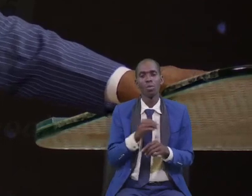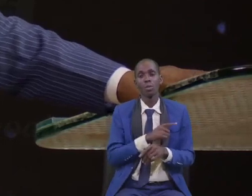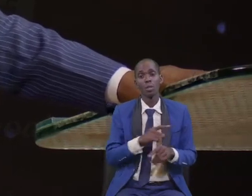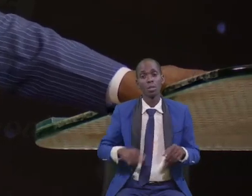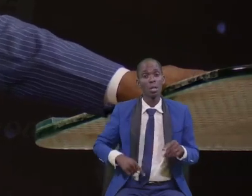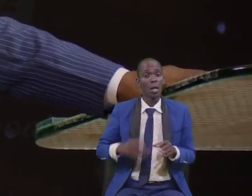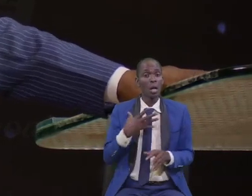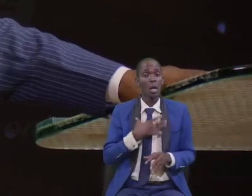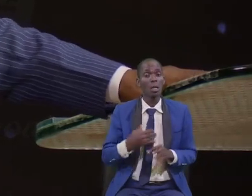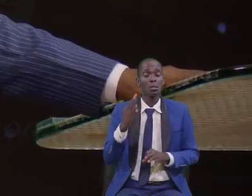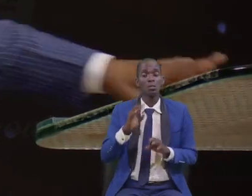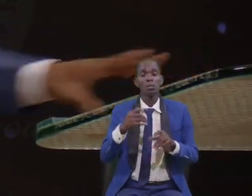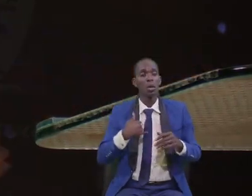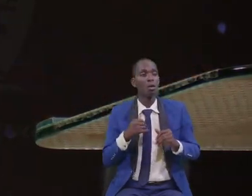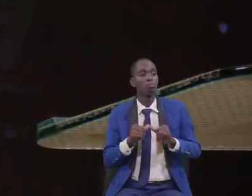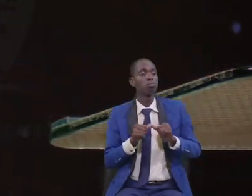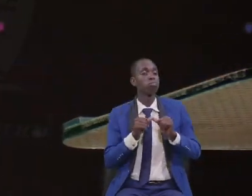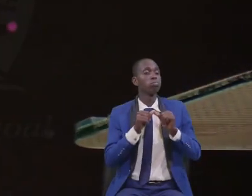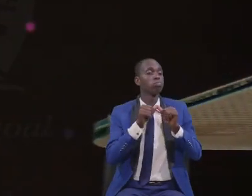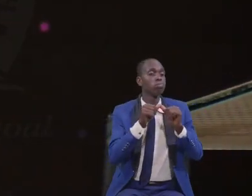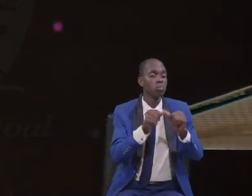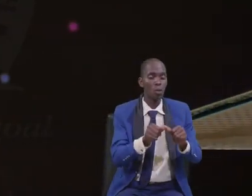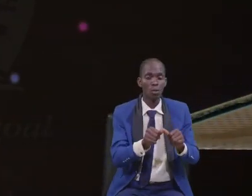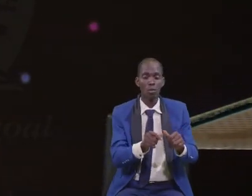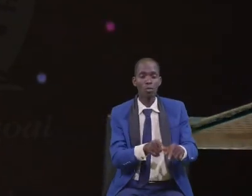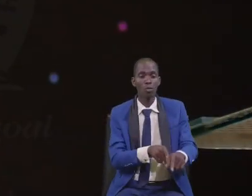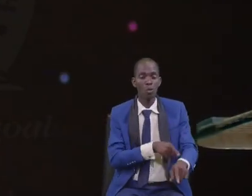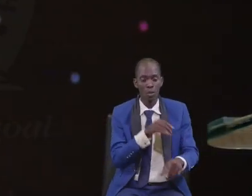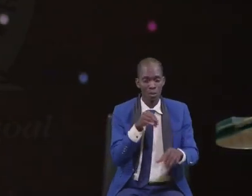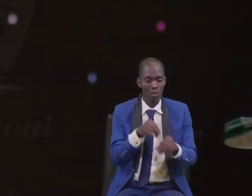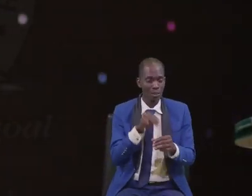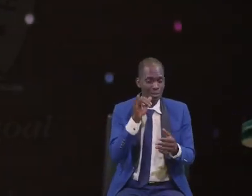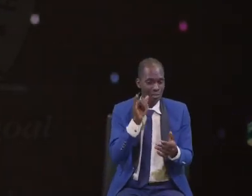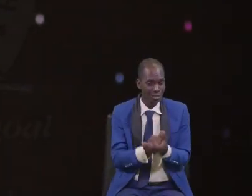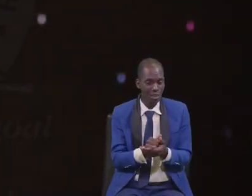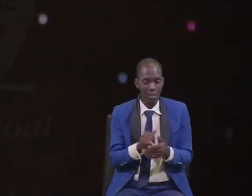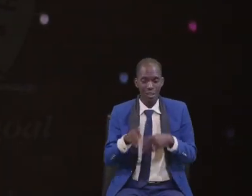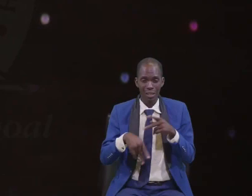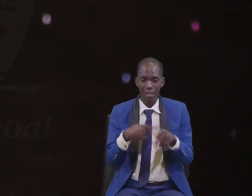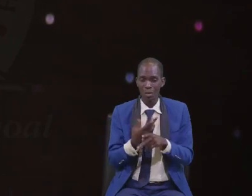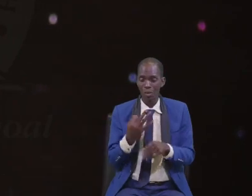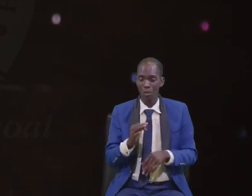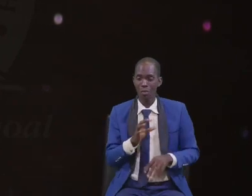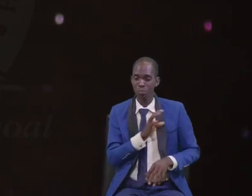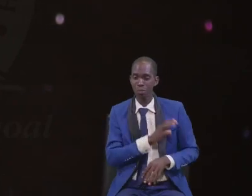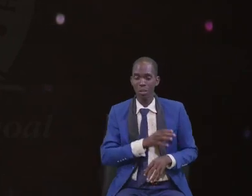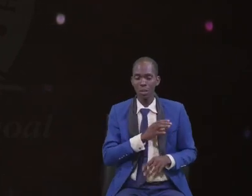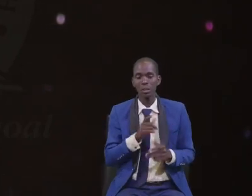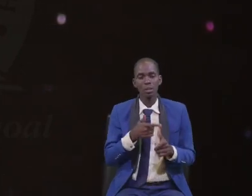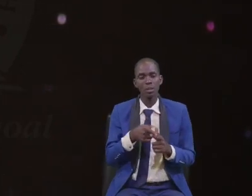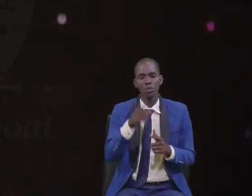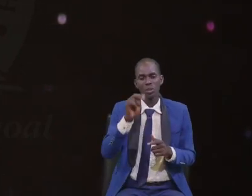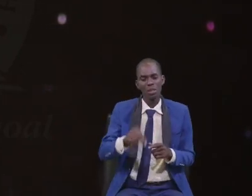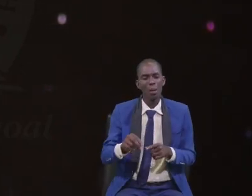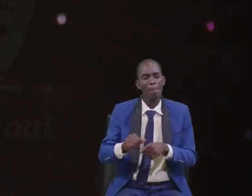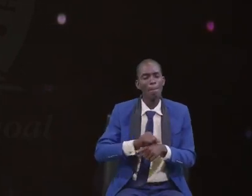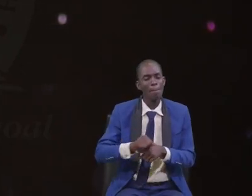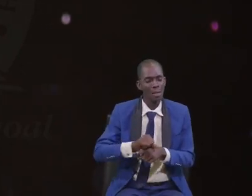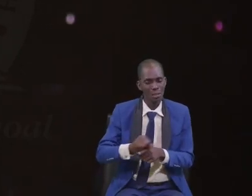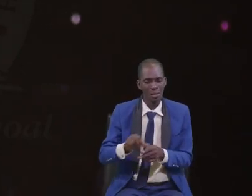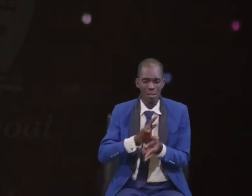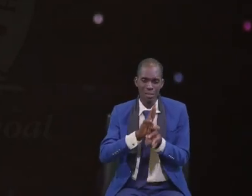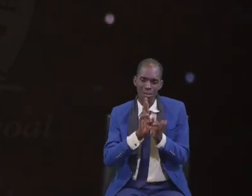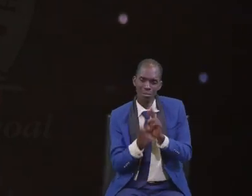if you have gone astray, we need practical repentance of deadening temptations with